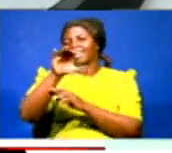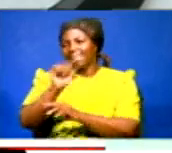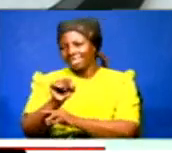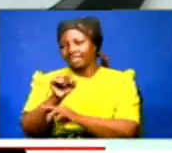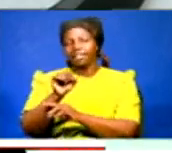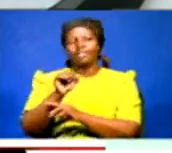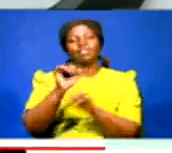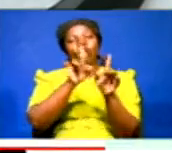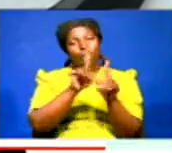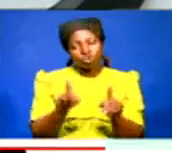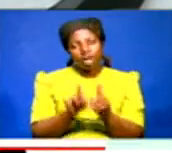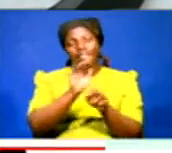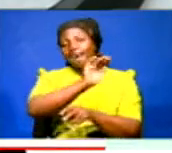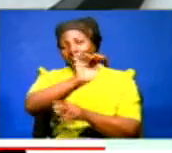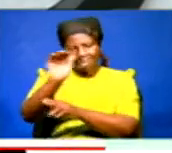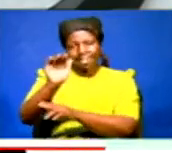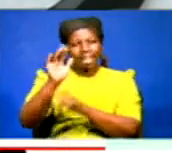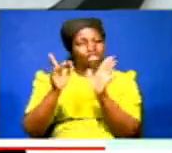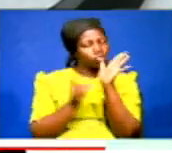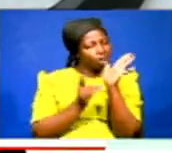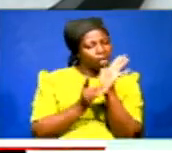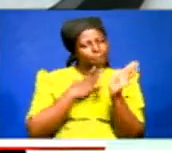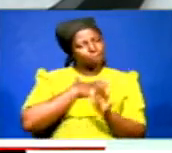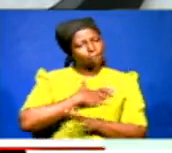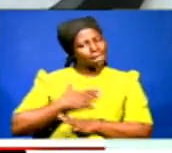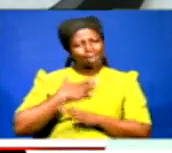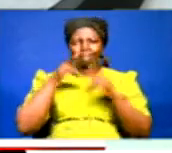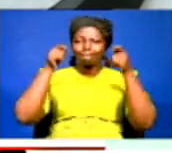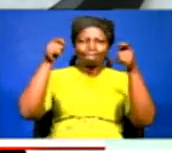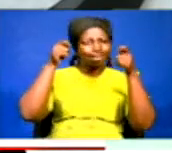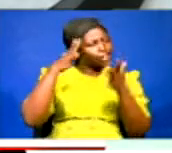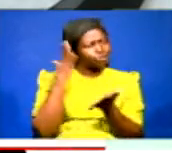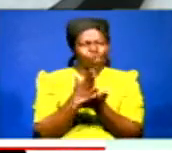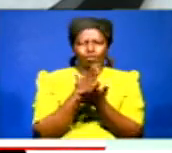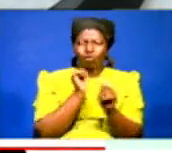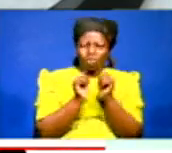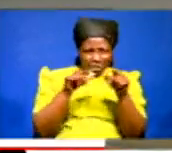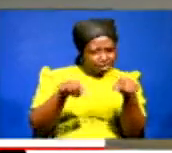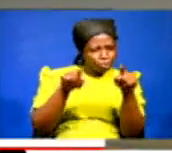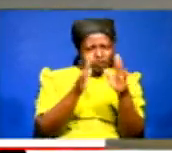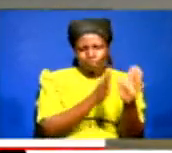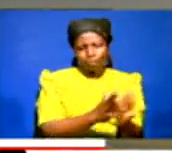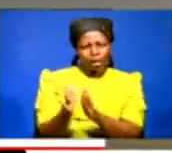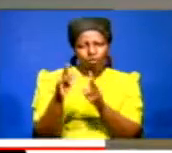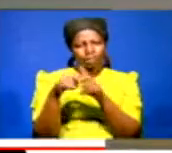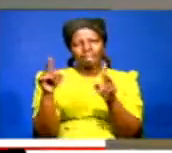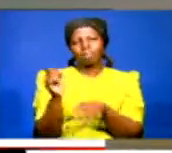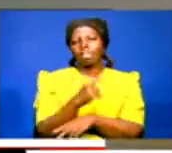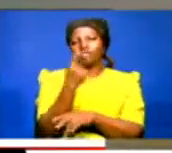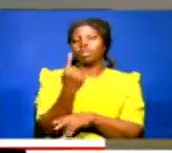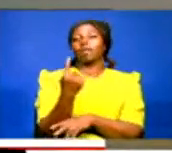to doctors to call off their strike planned to start in January 2023.